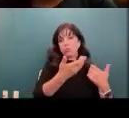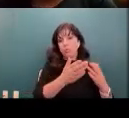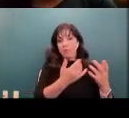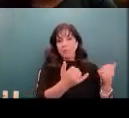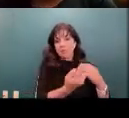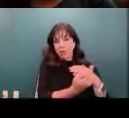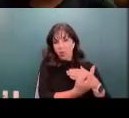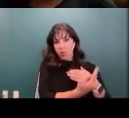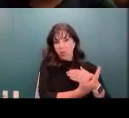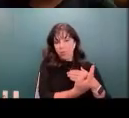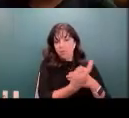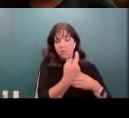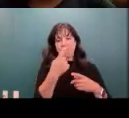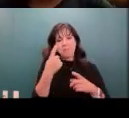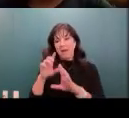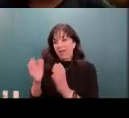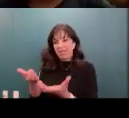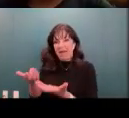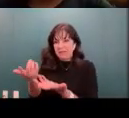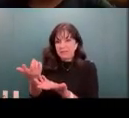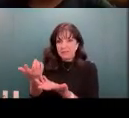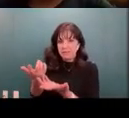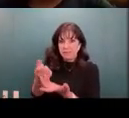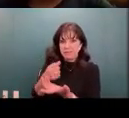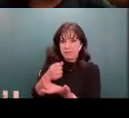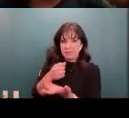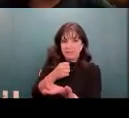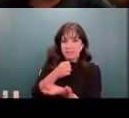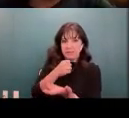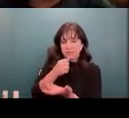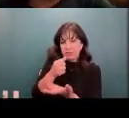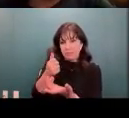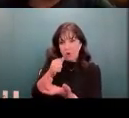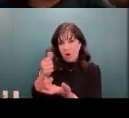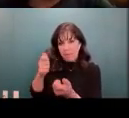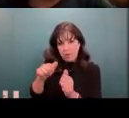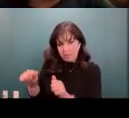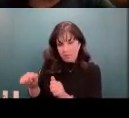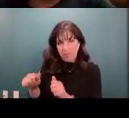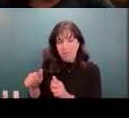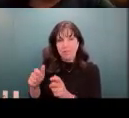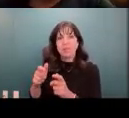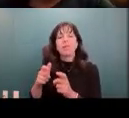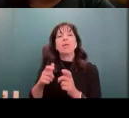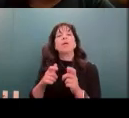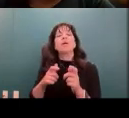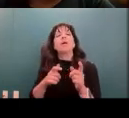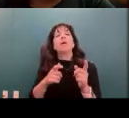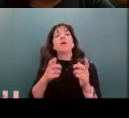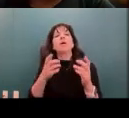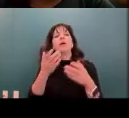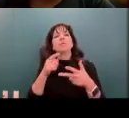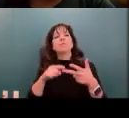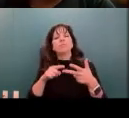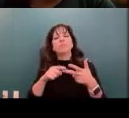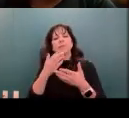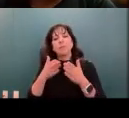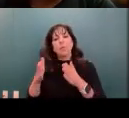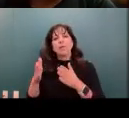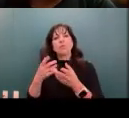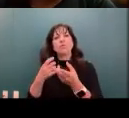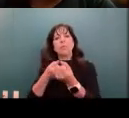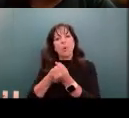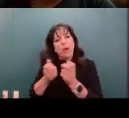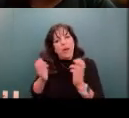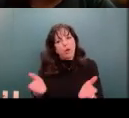bit, but in class, that's not 100% possible. And then what are some ways to support and encourage parents when their